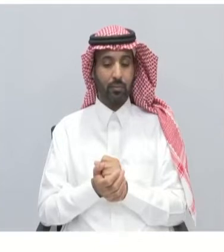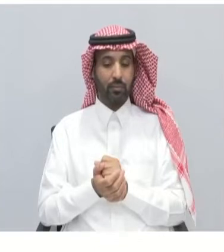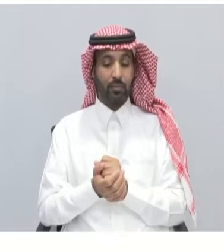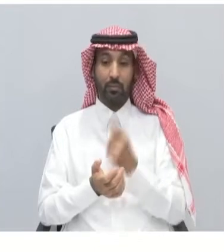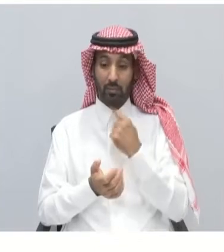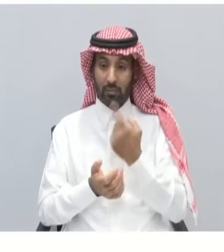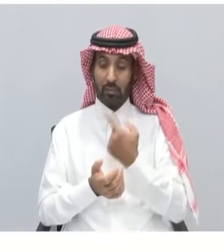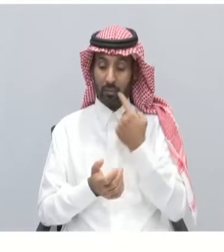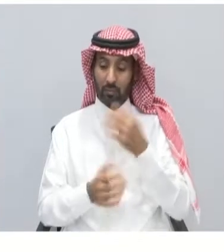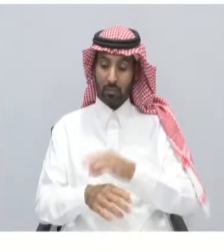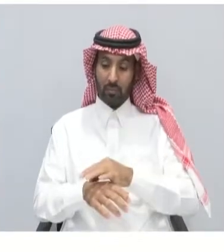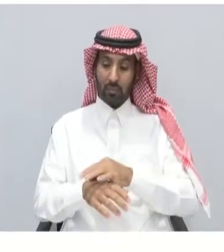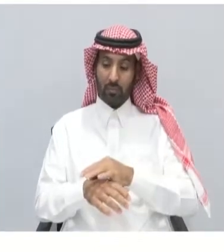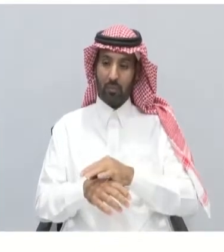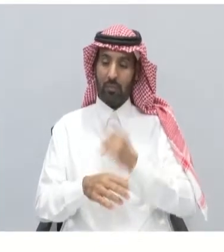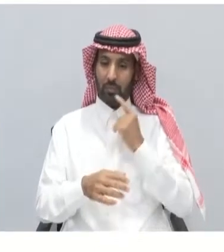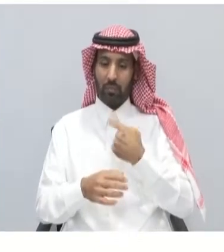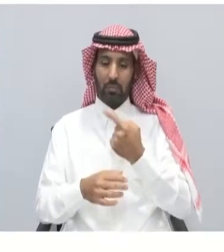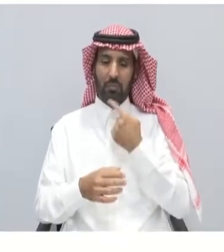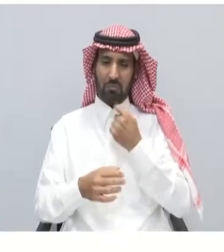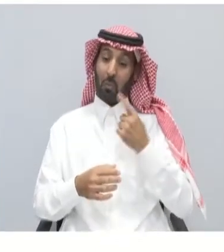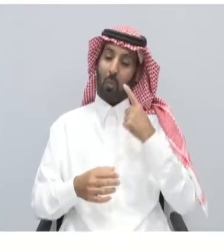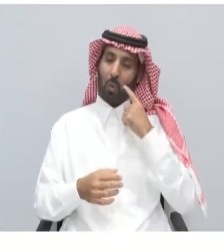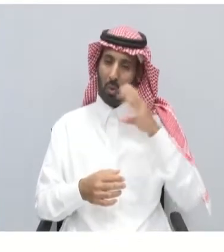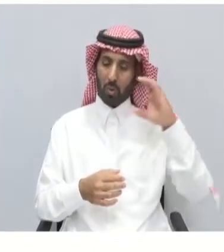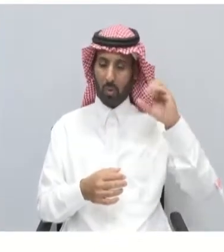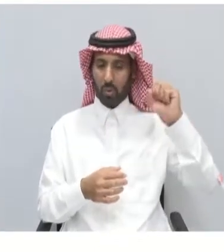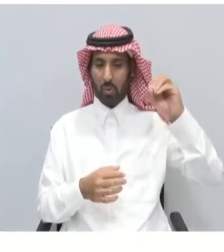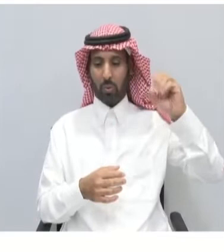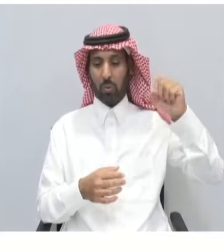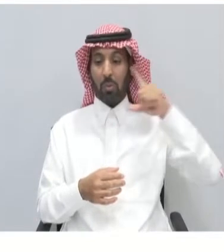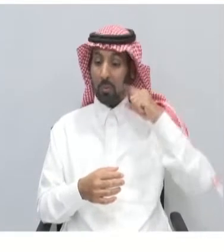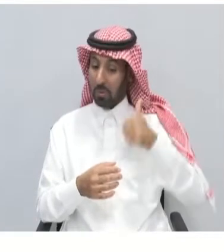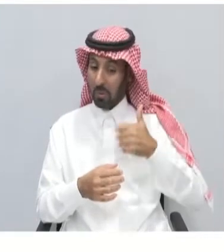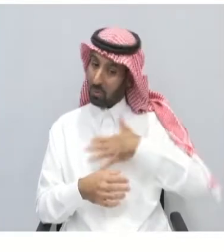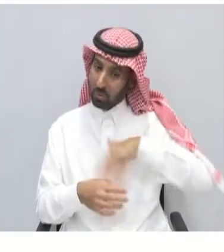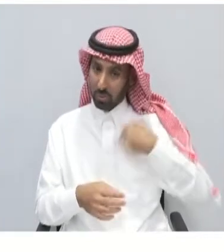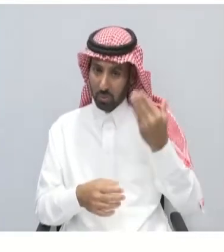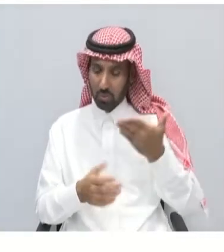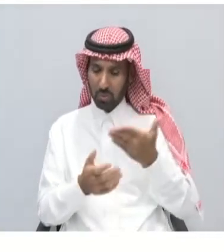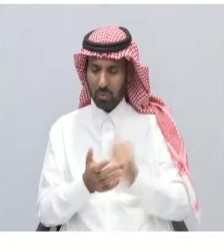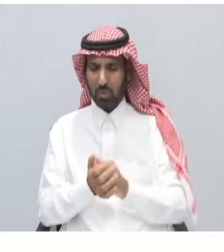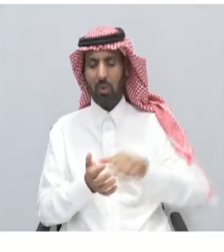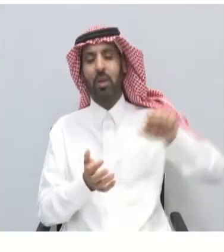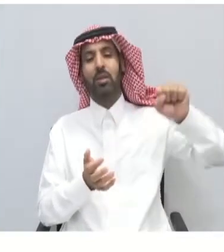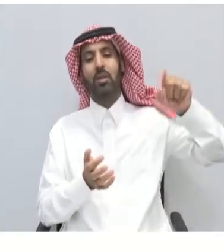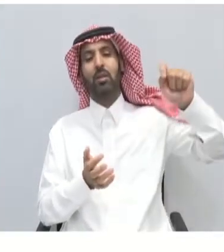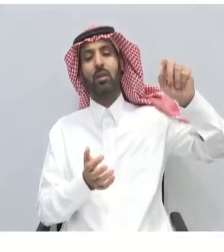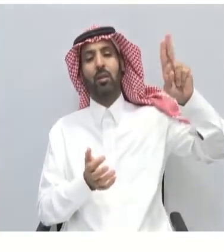say people who use words like cool and stuff all the